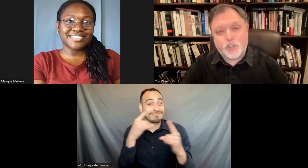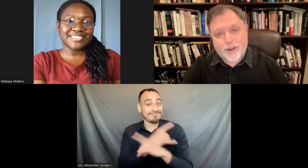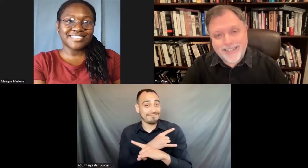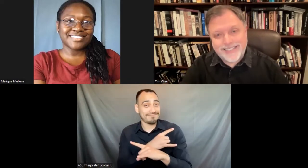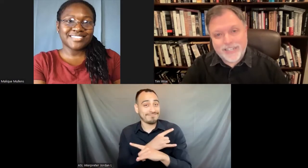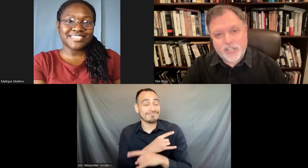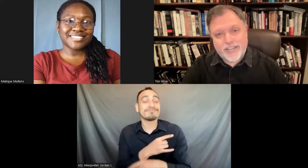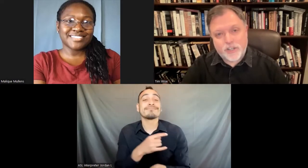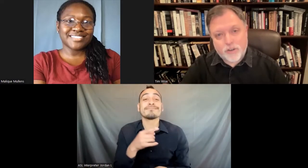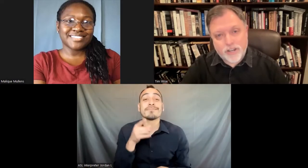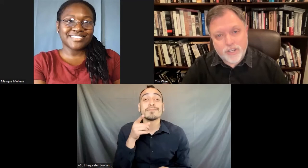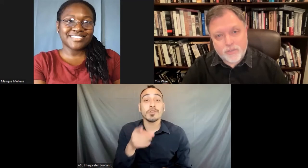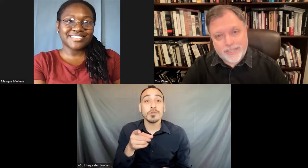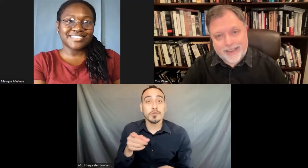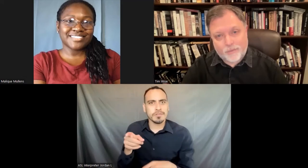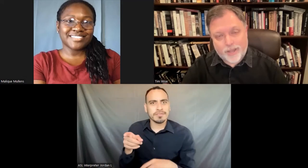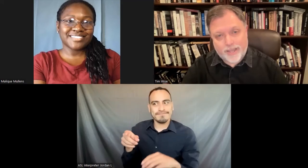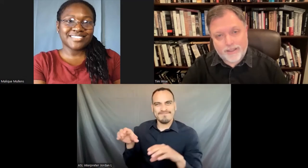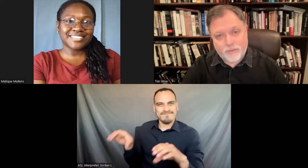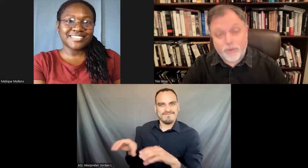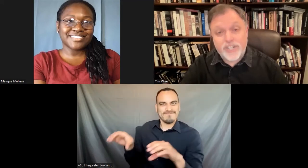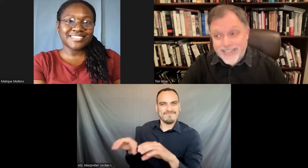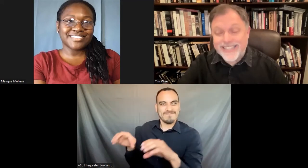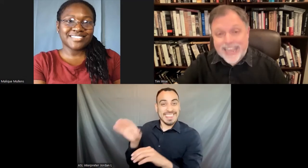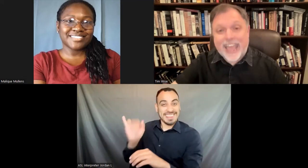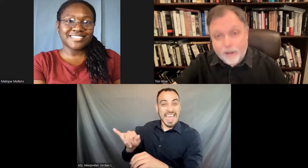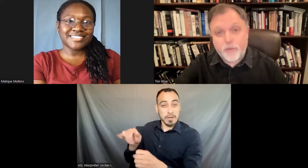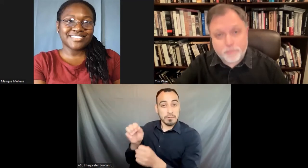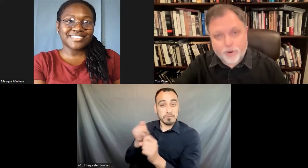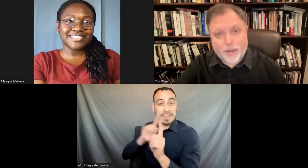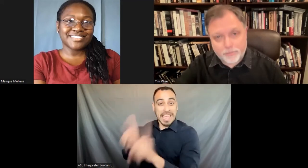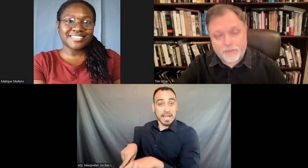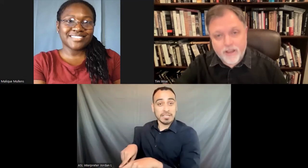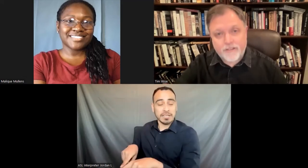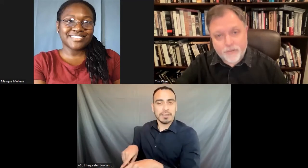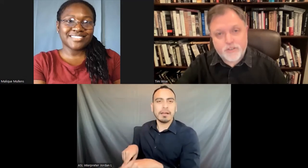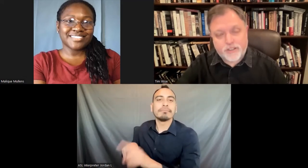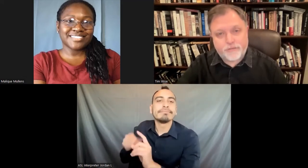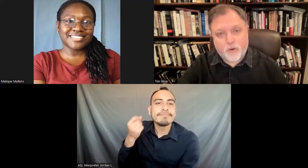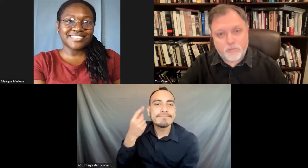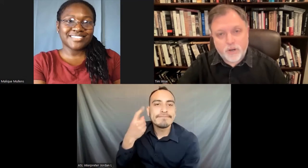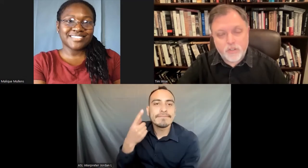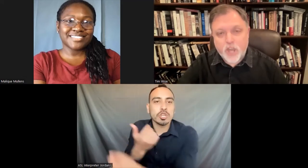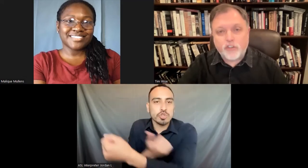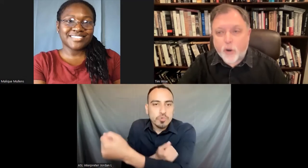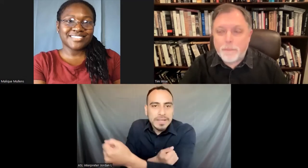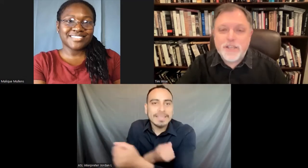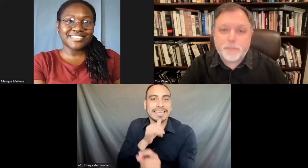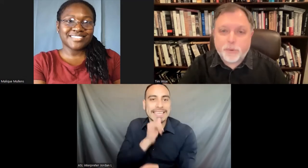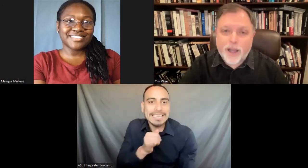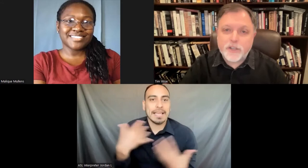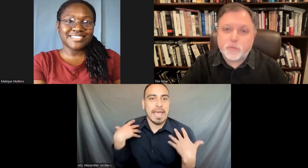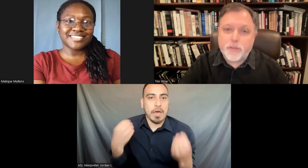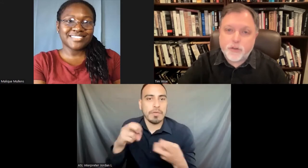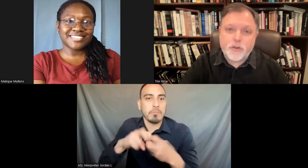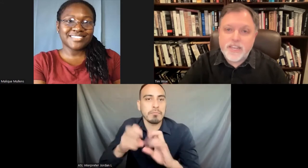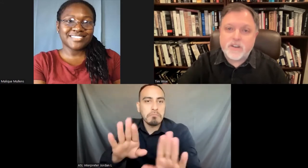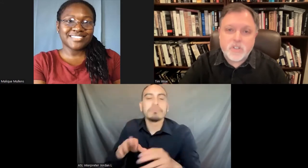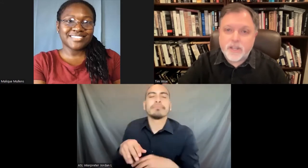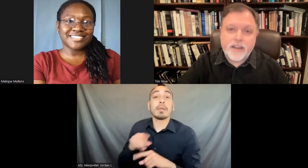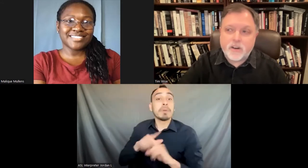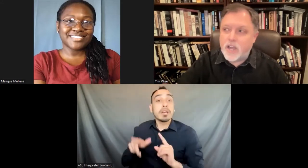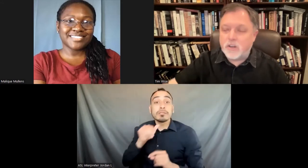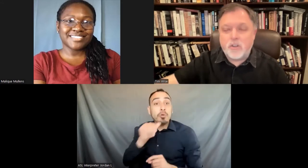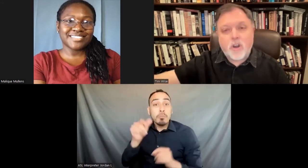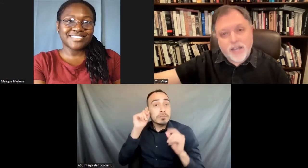to drug addiction and drug use that way, which is a health problem, first and foremost, don't be surprised when 30